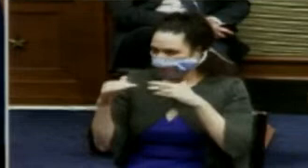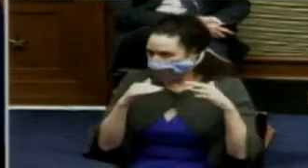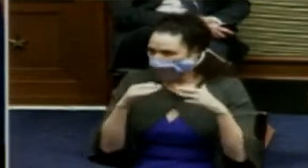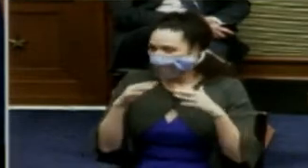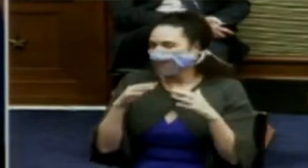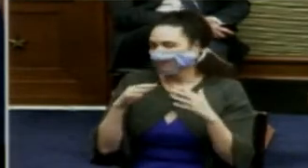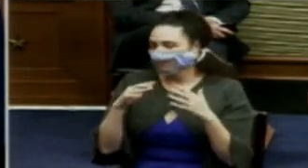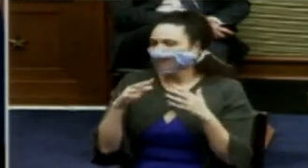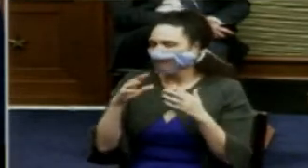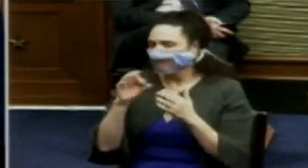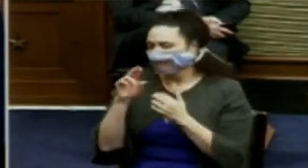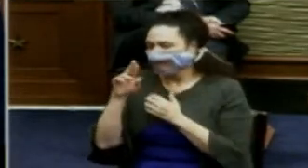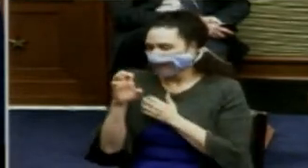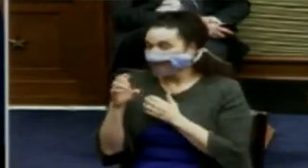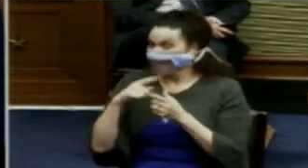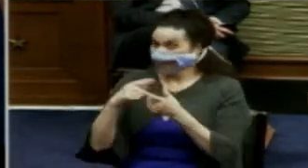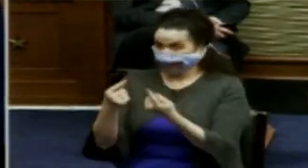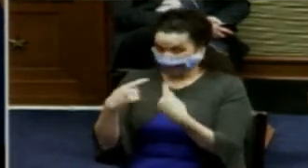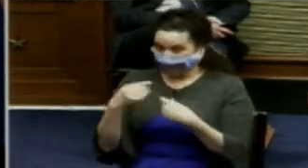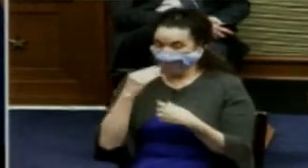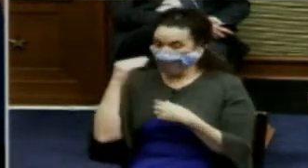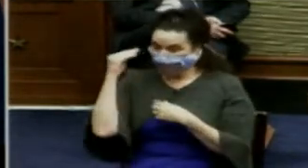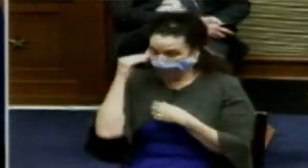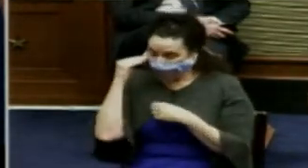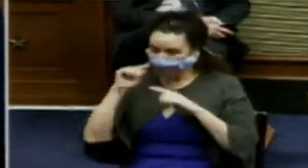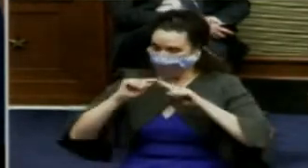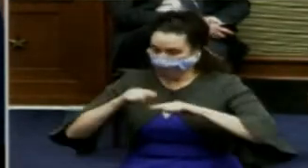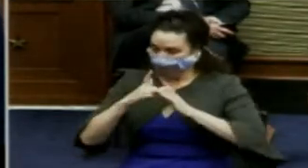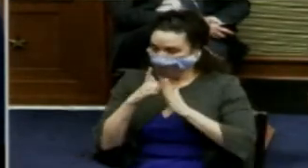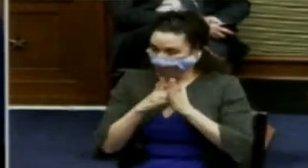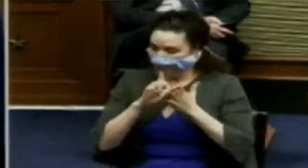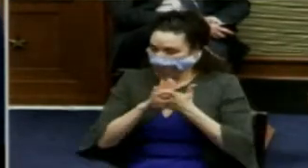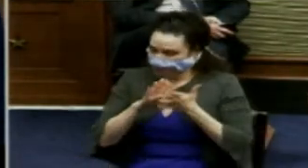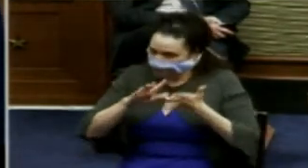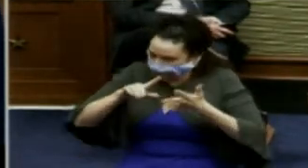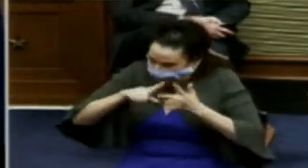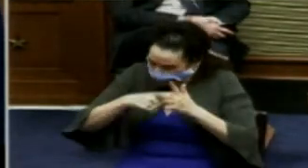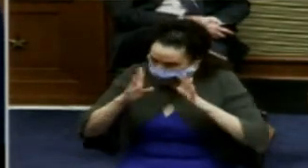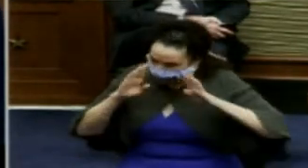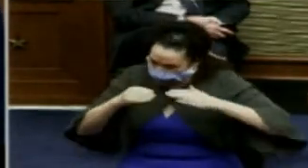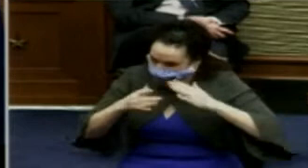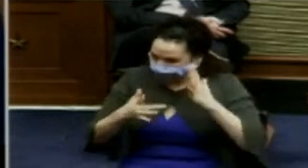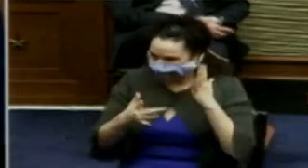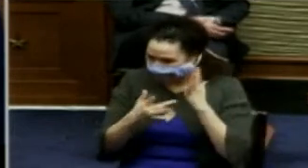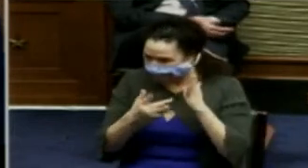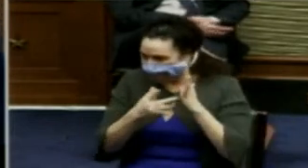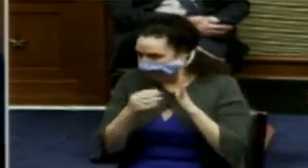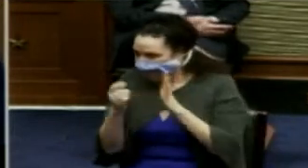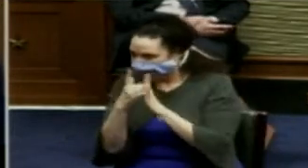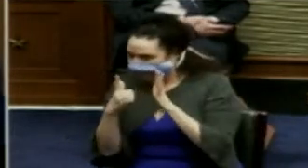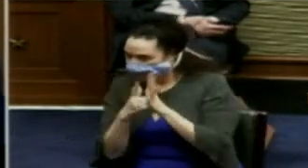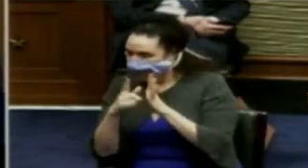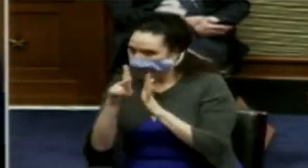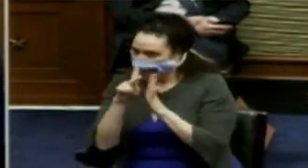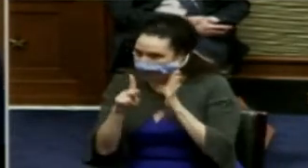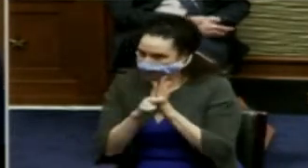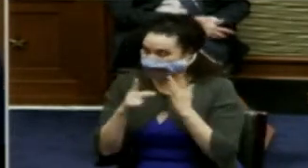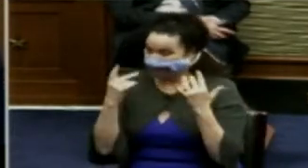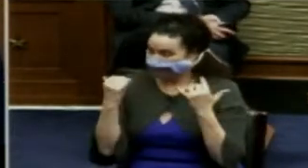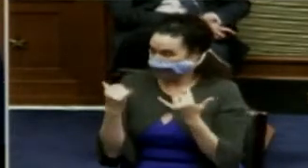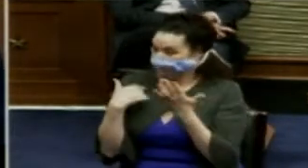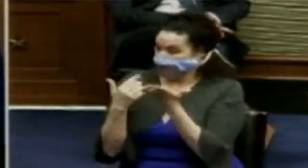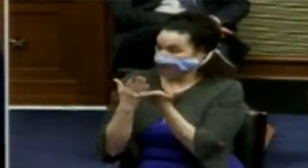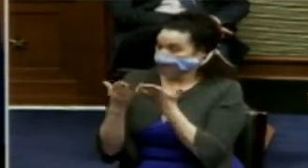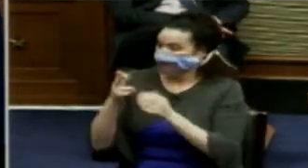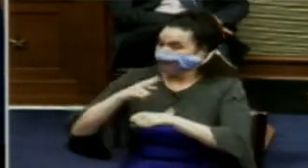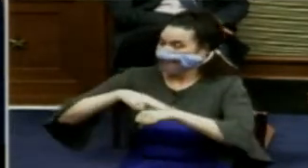I came home to attend law school and began a career in technology law and policy that led me to where I currently serve at the National Defense University